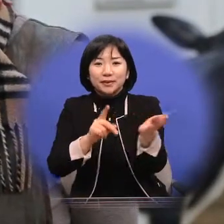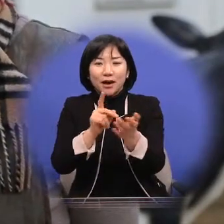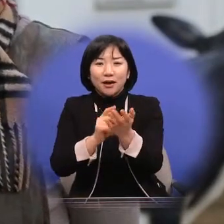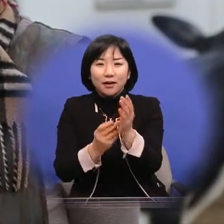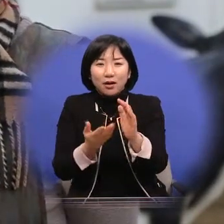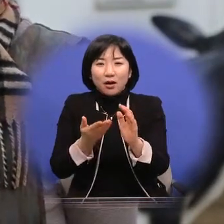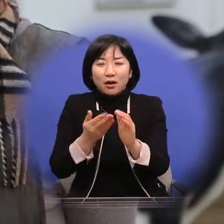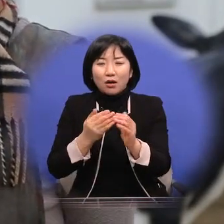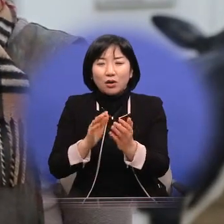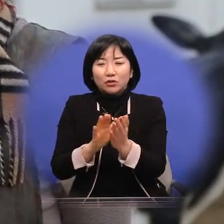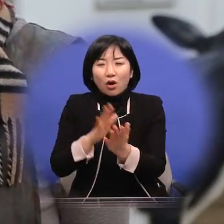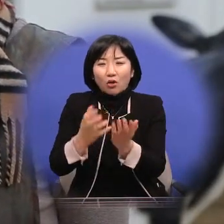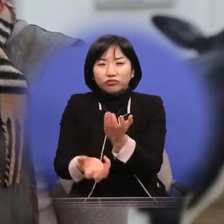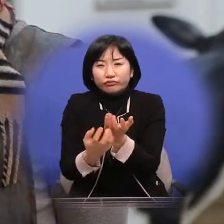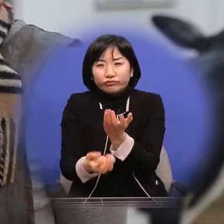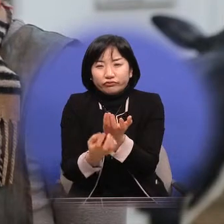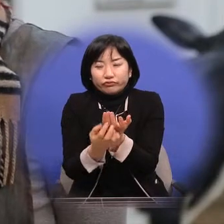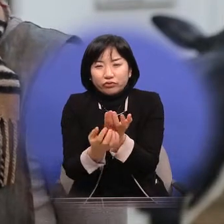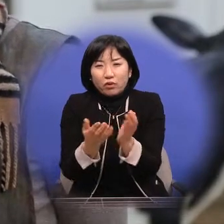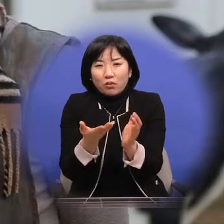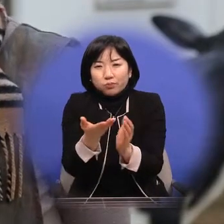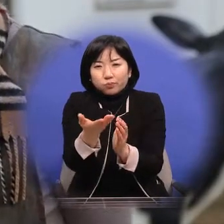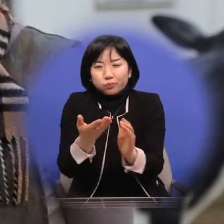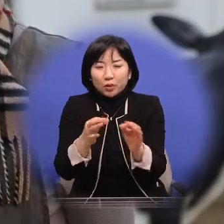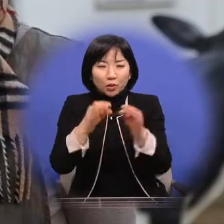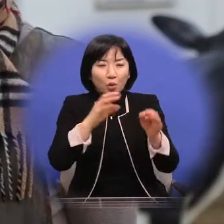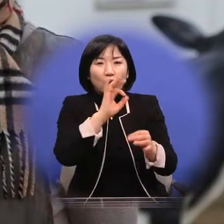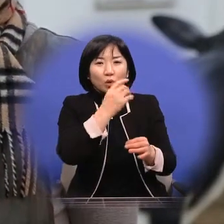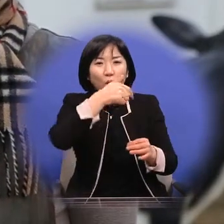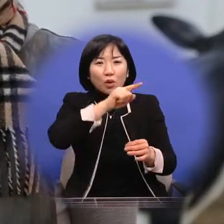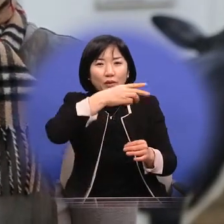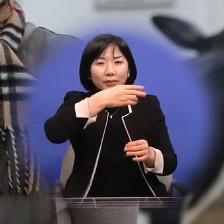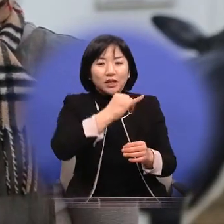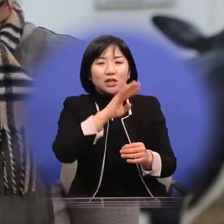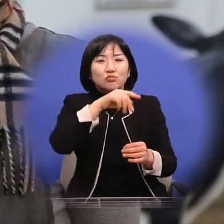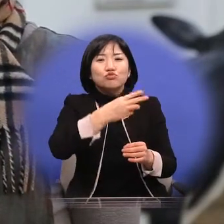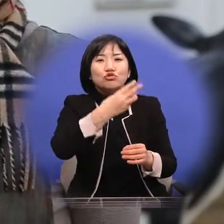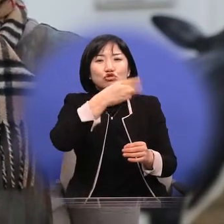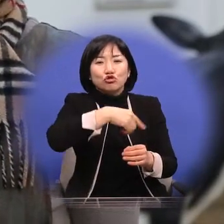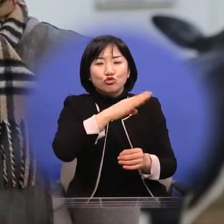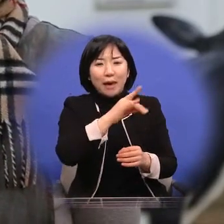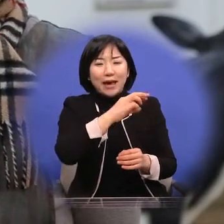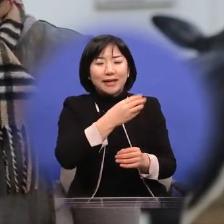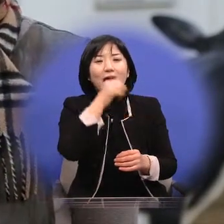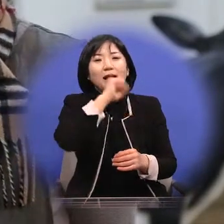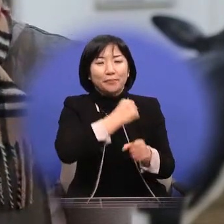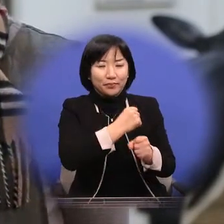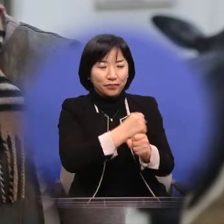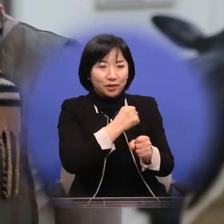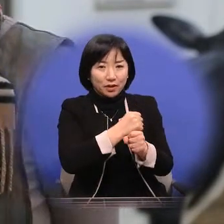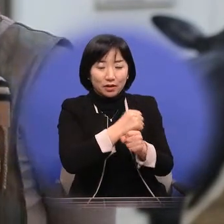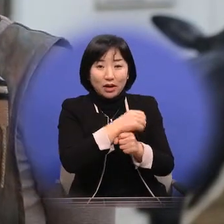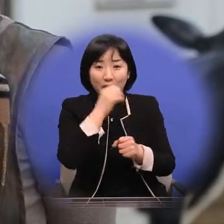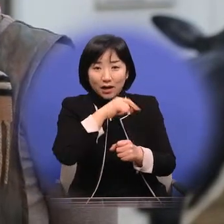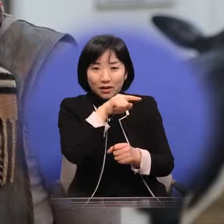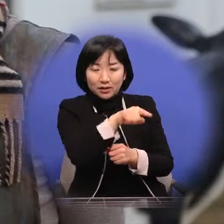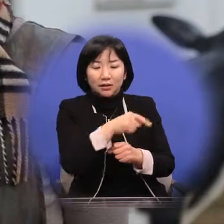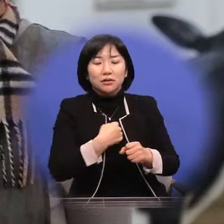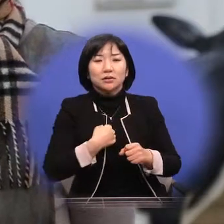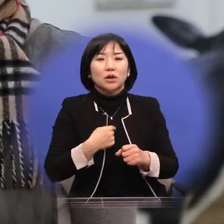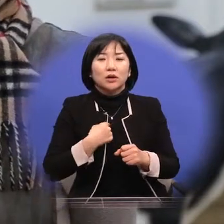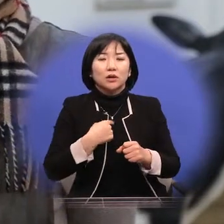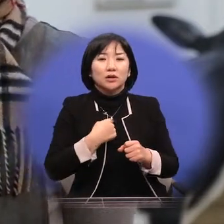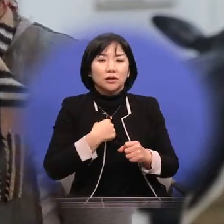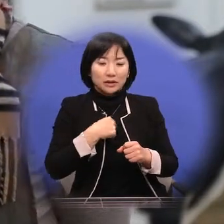in the oven, we have a yogurt, blueberry, ice cream. This blueberry, ice cream. We